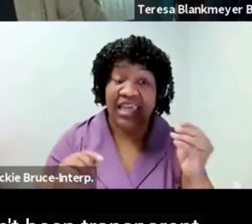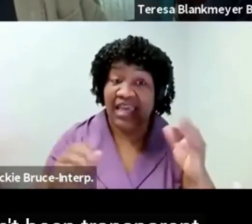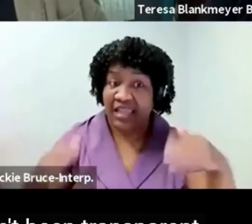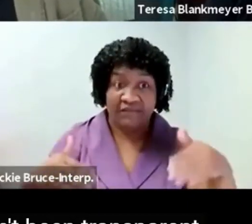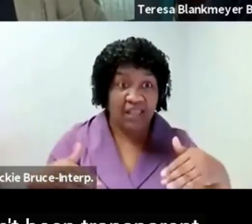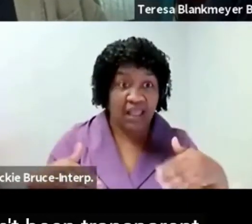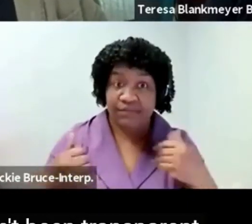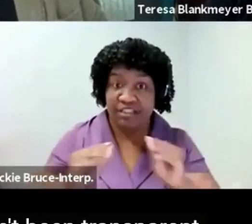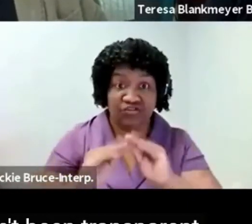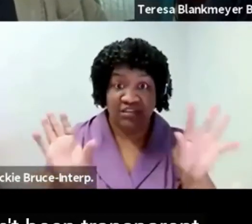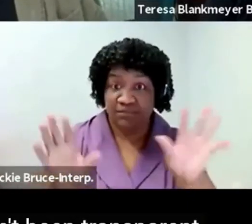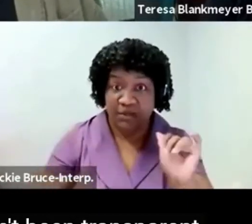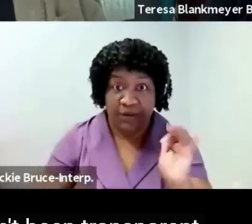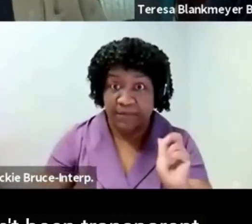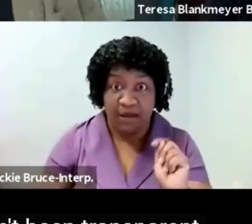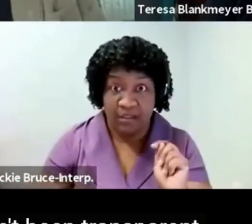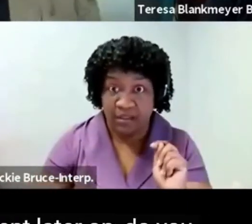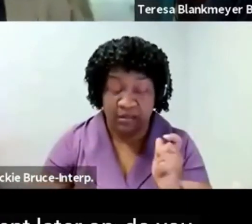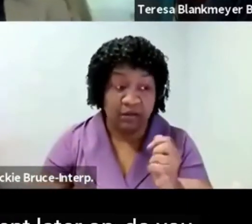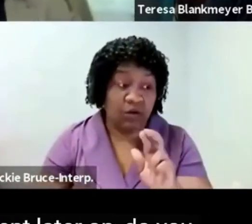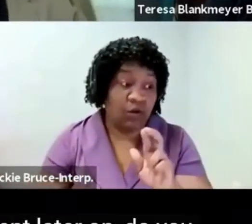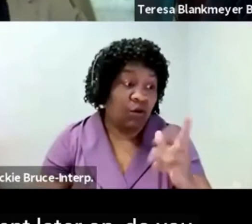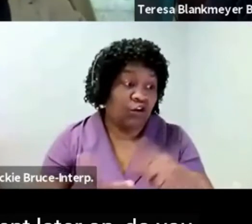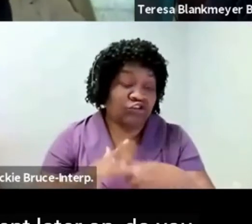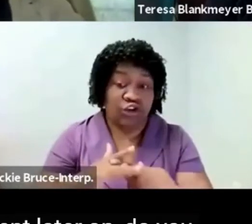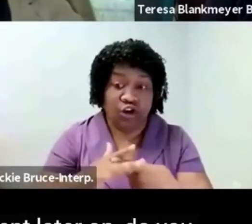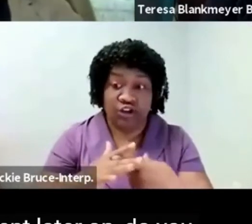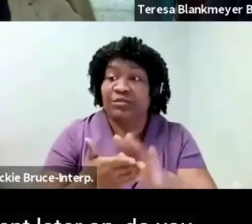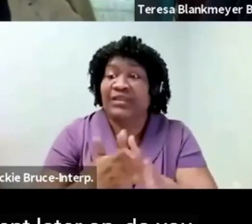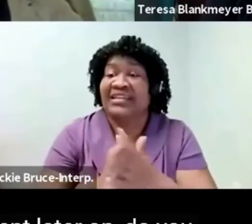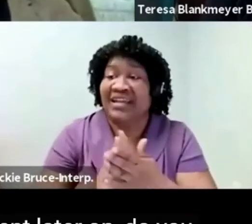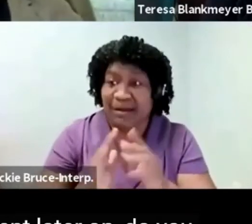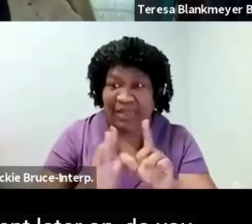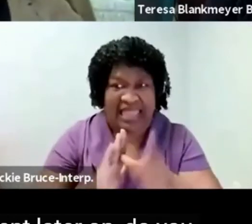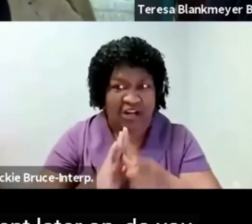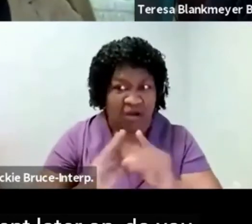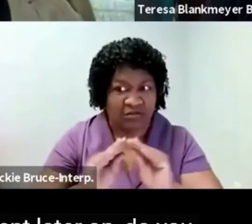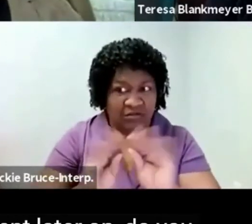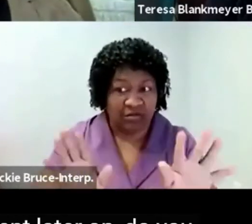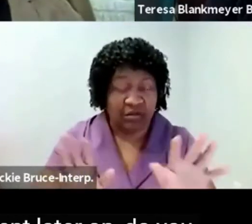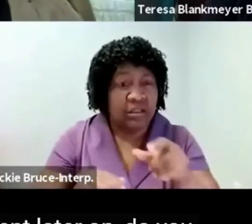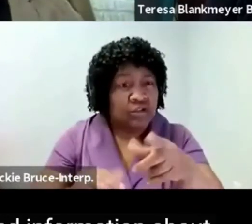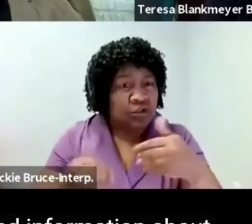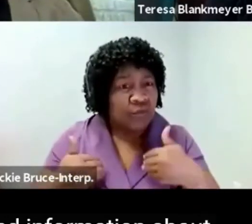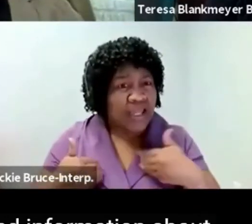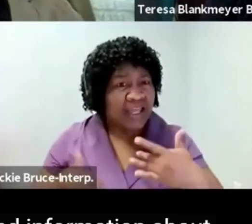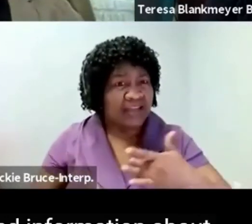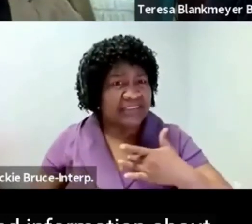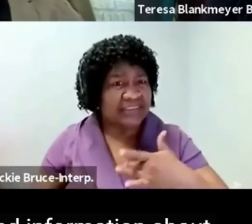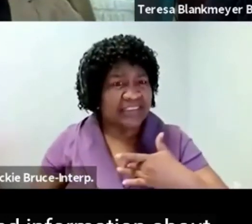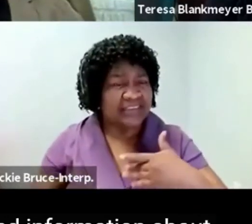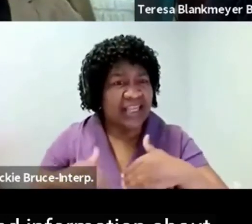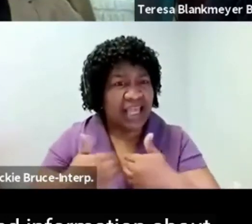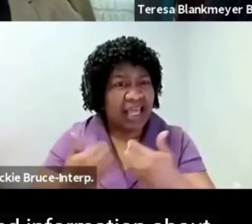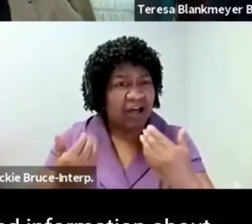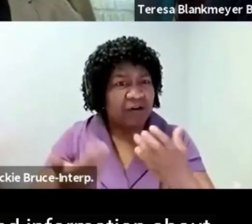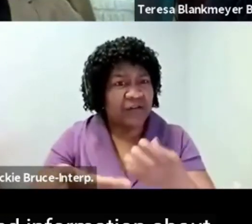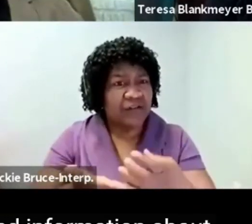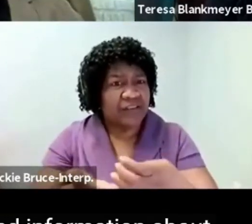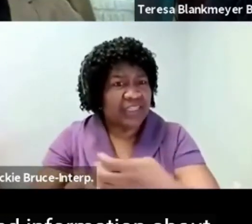been transparent about it, or started to be transparent later on, do you have a sense as to how many